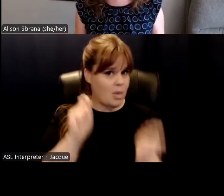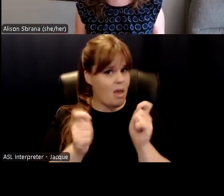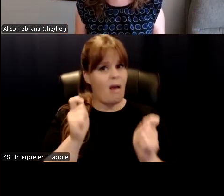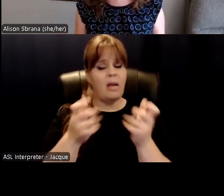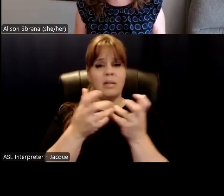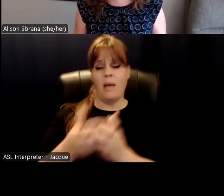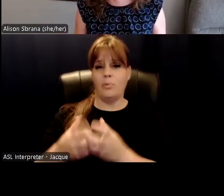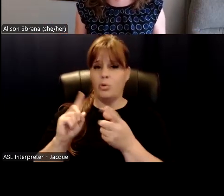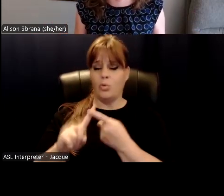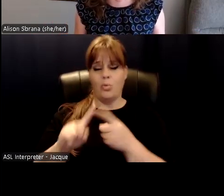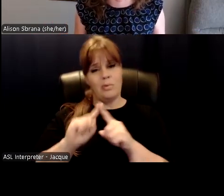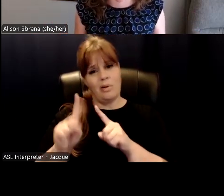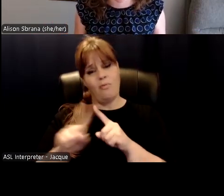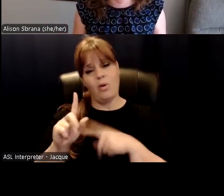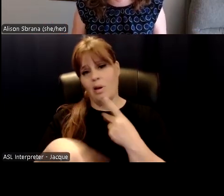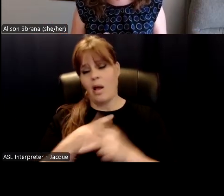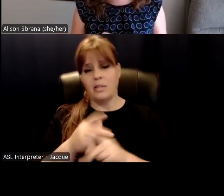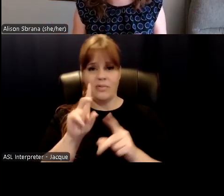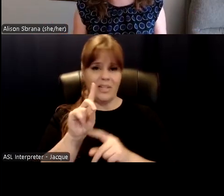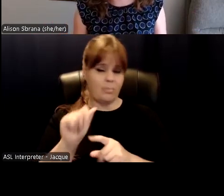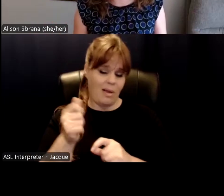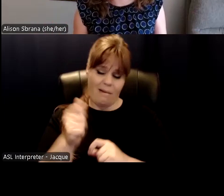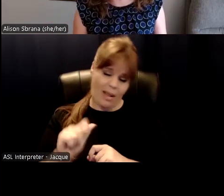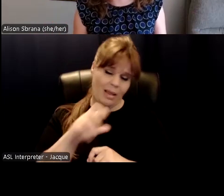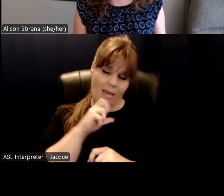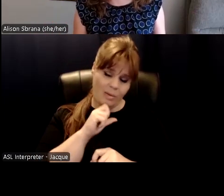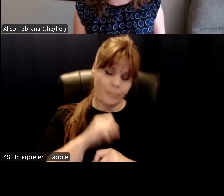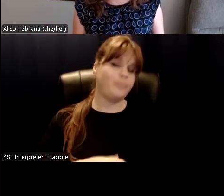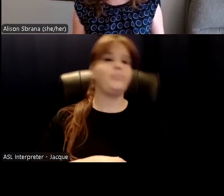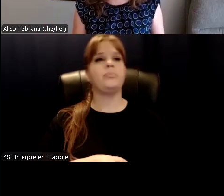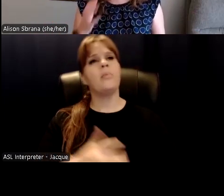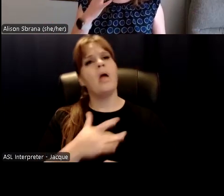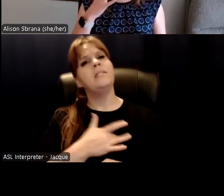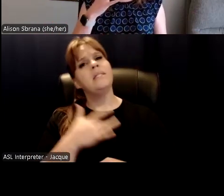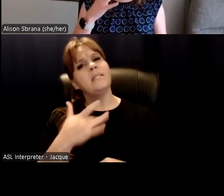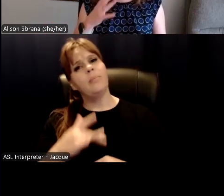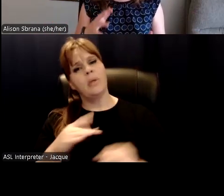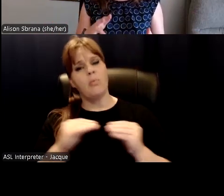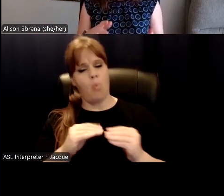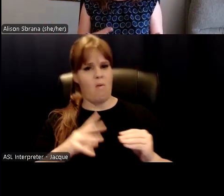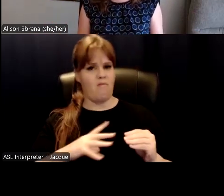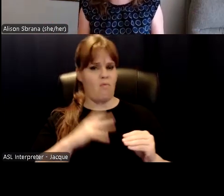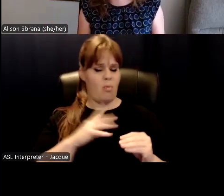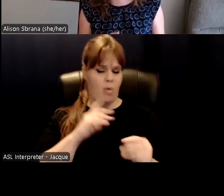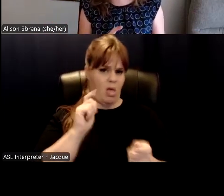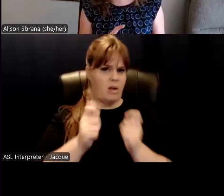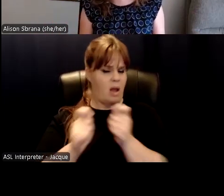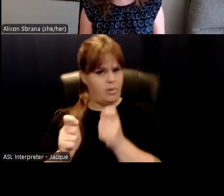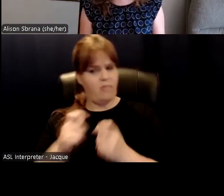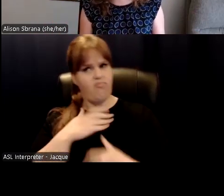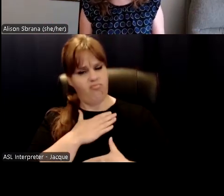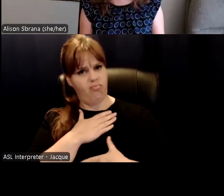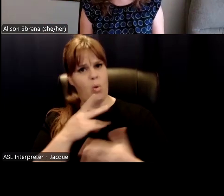of disabilities at any age. Typically, more formal adaptive recreation programs are available